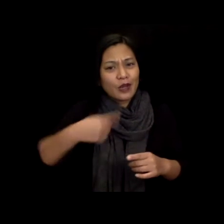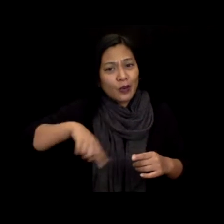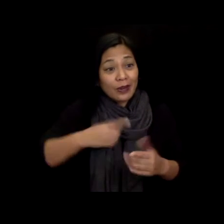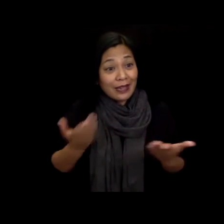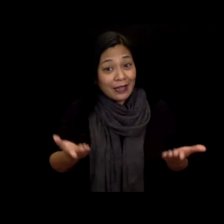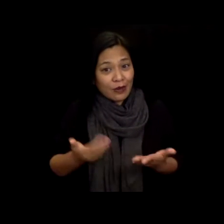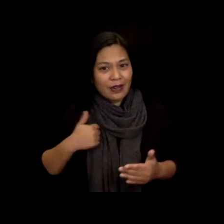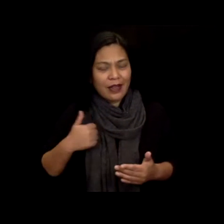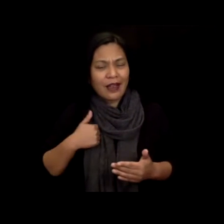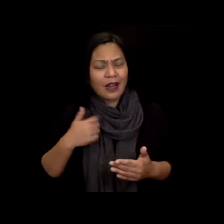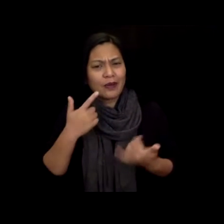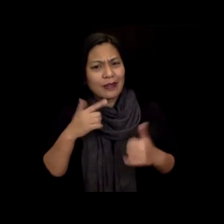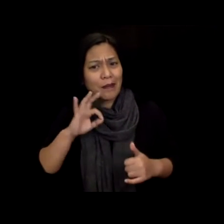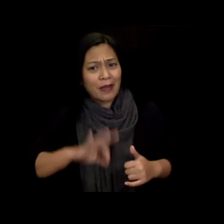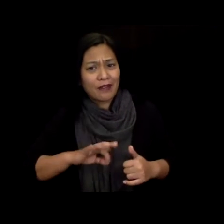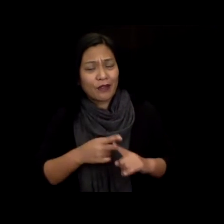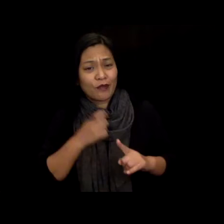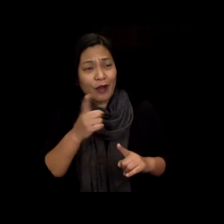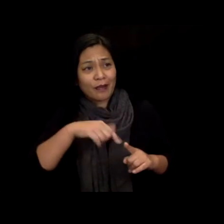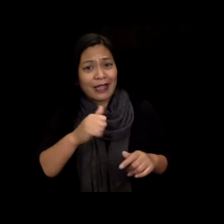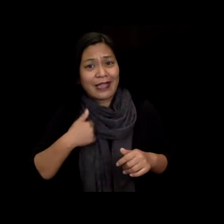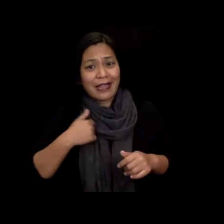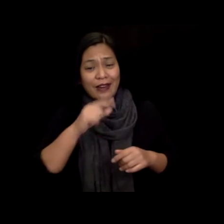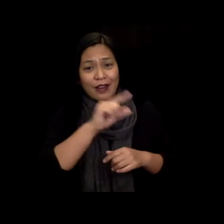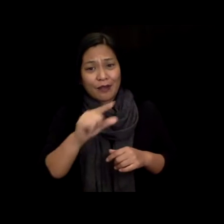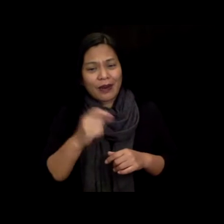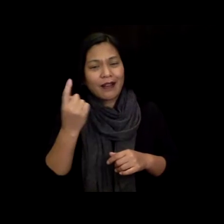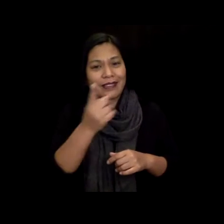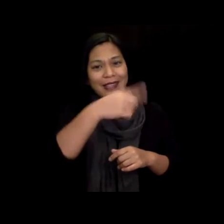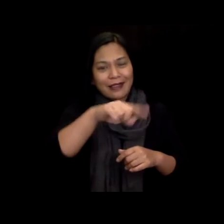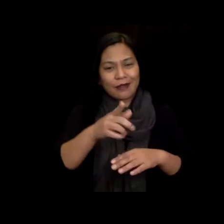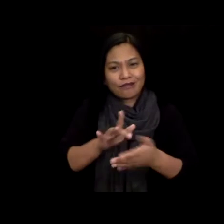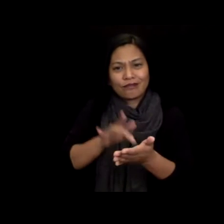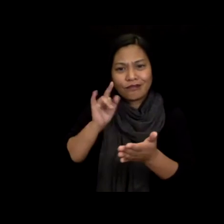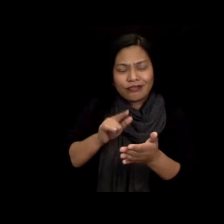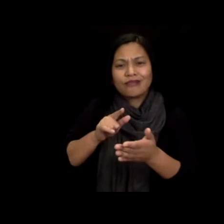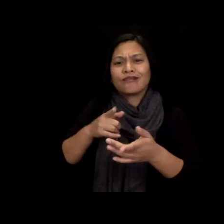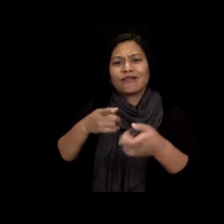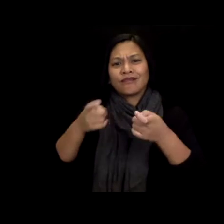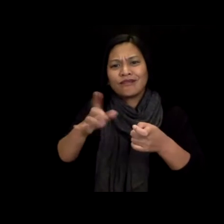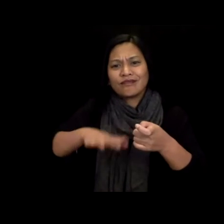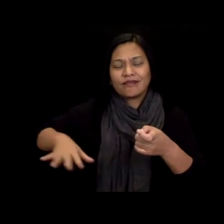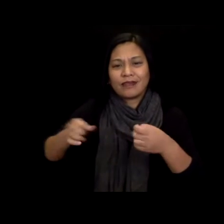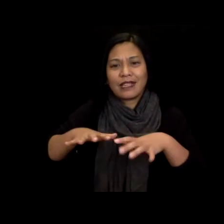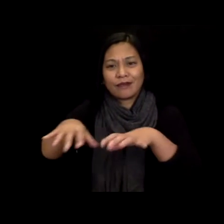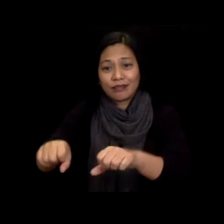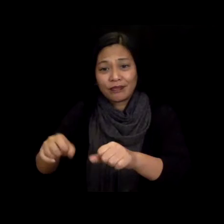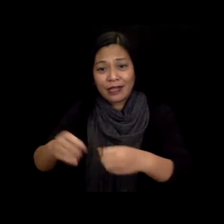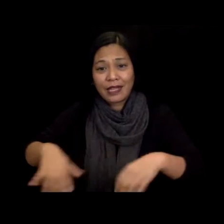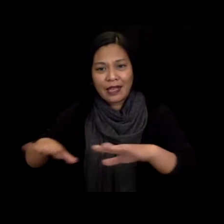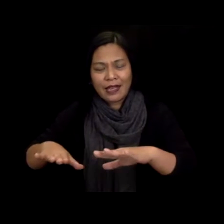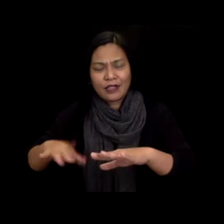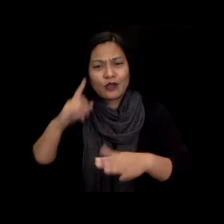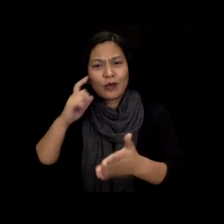and imposed violence, and reckon openly with our responsibility to this land and its caretakers.